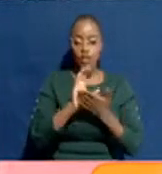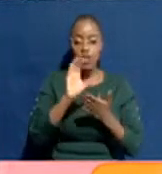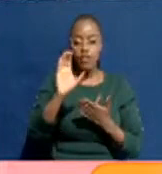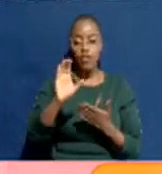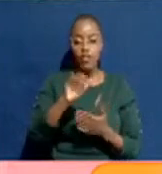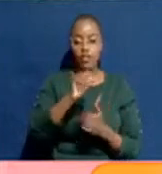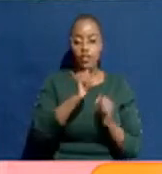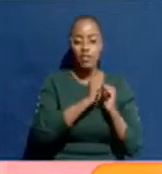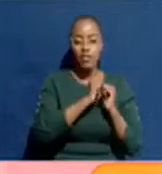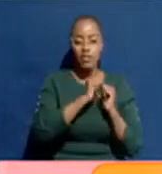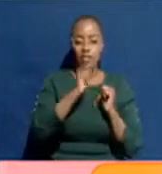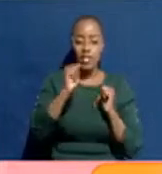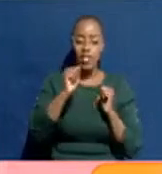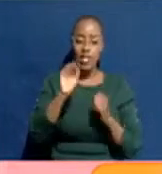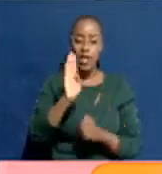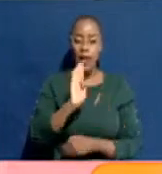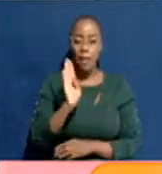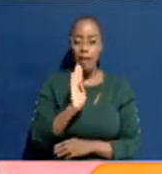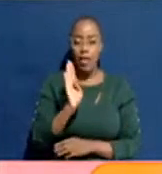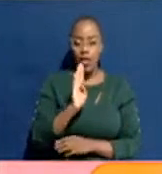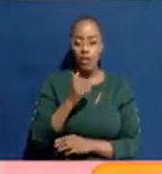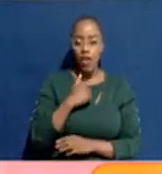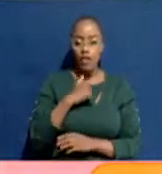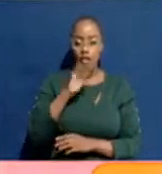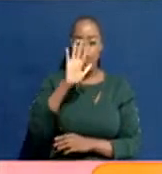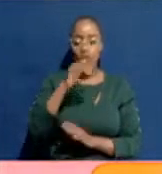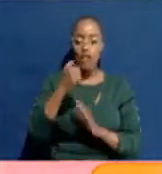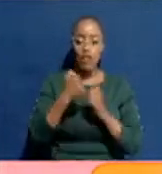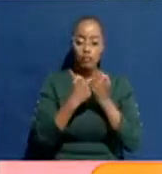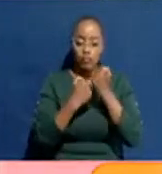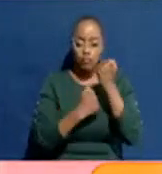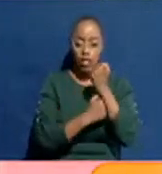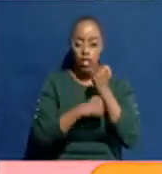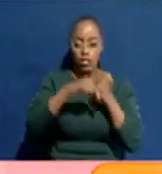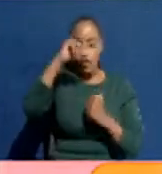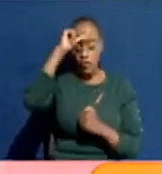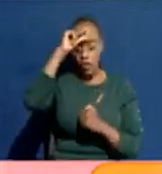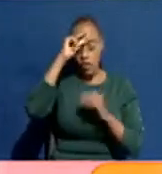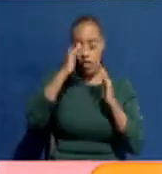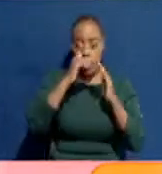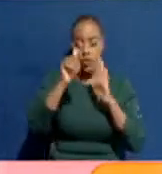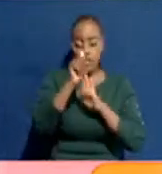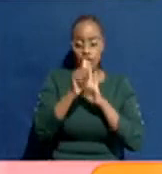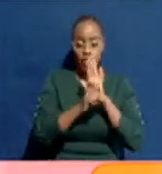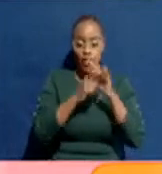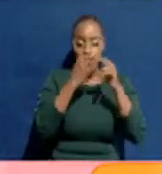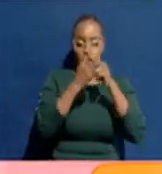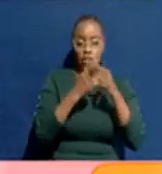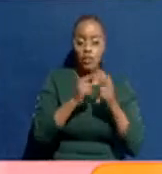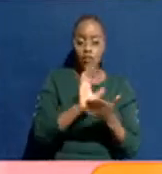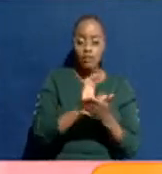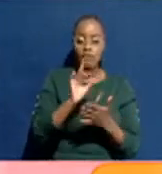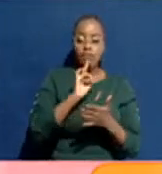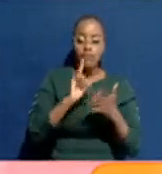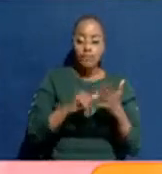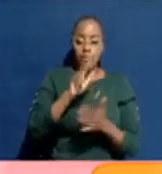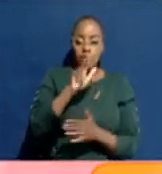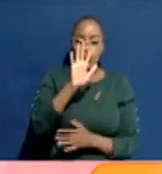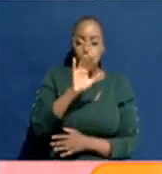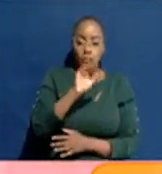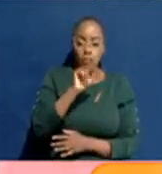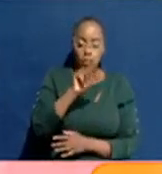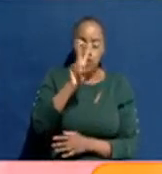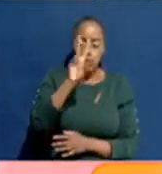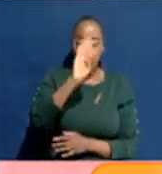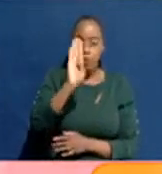some 15 billion shillings. Those are the five pillars of the administration. And for the housing agenda, the total allocation, like I said, 35.2 billion